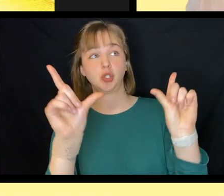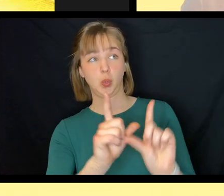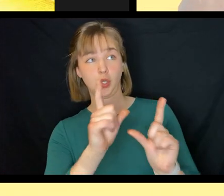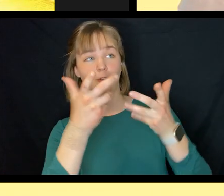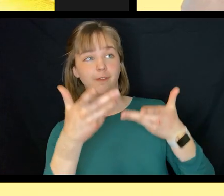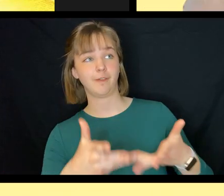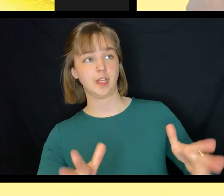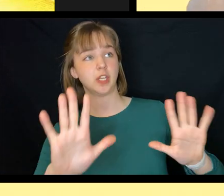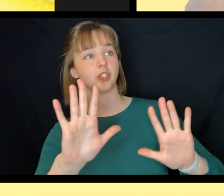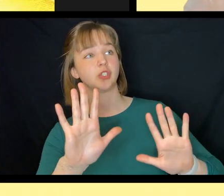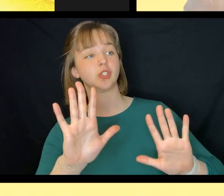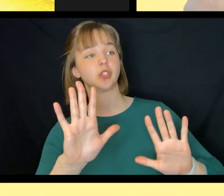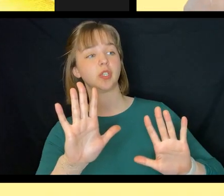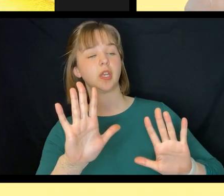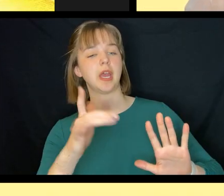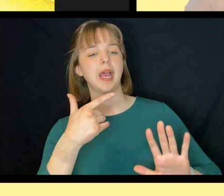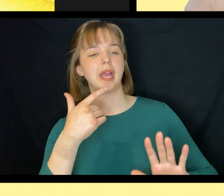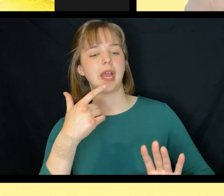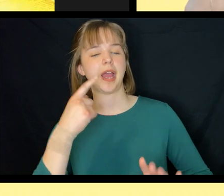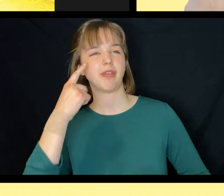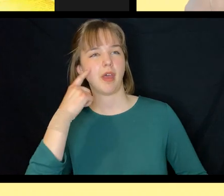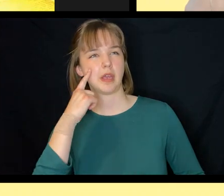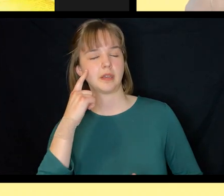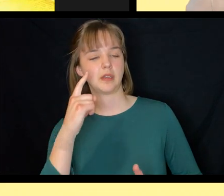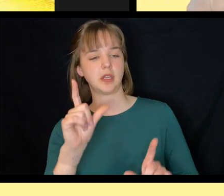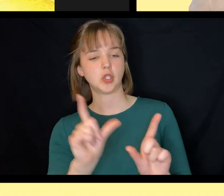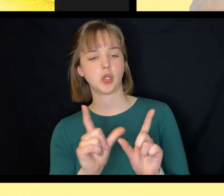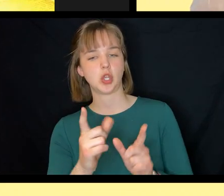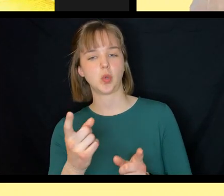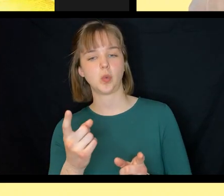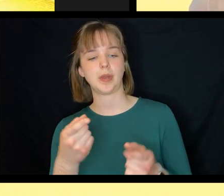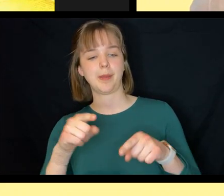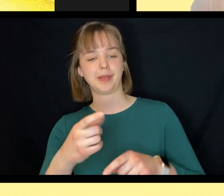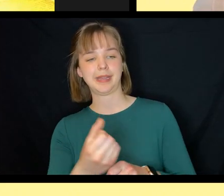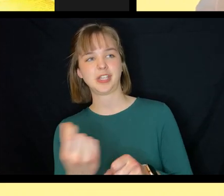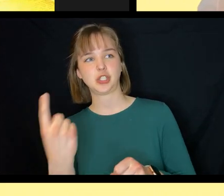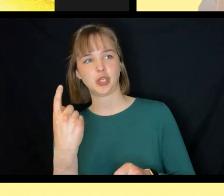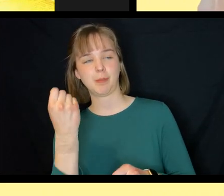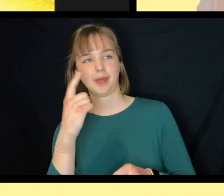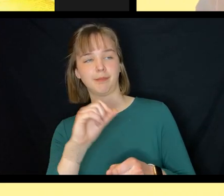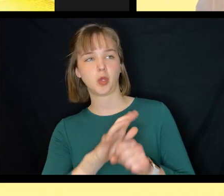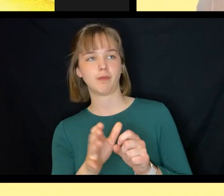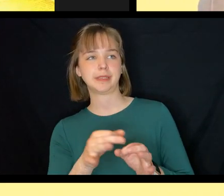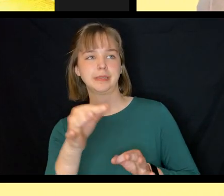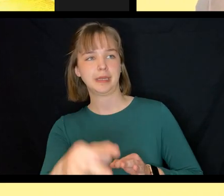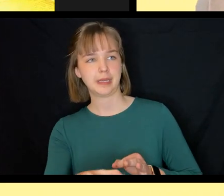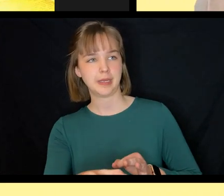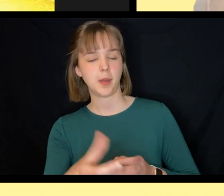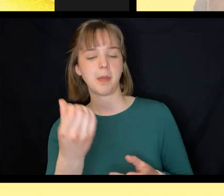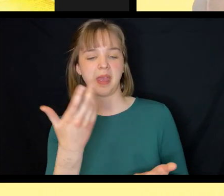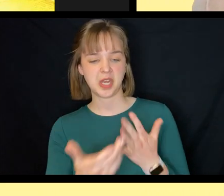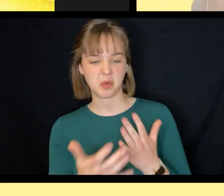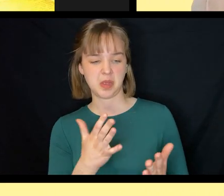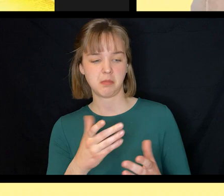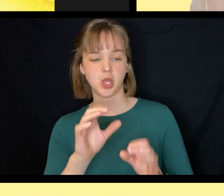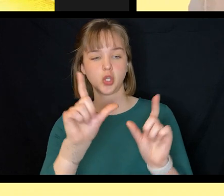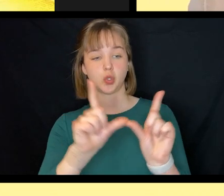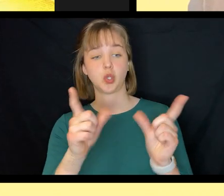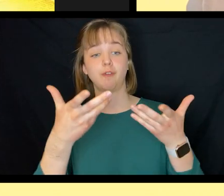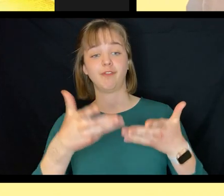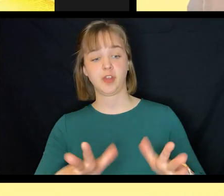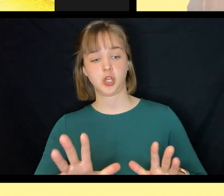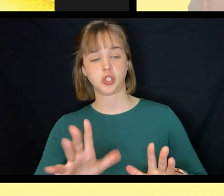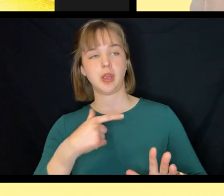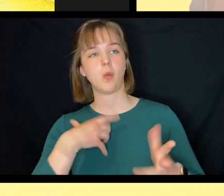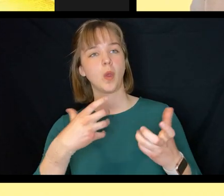definitely originally had been like, if Tokyo had been last year, I was hoping to travel. I'm a big like travel person. I want to go see the world.